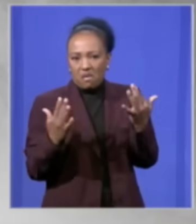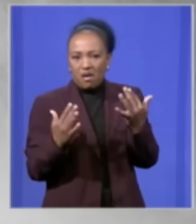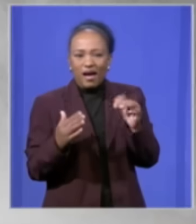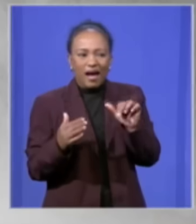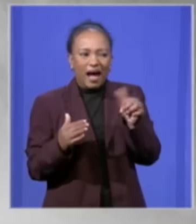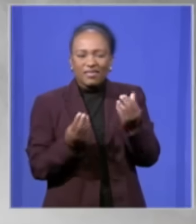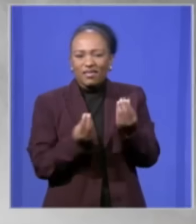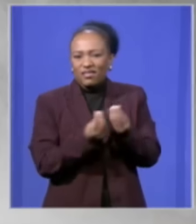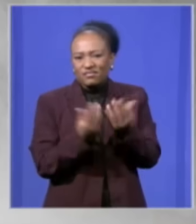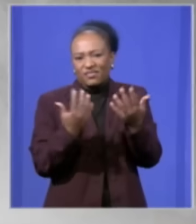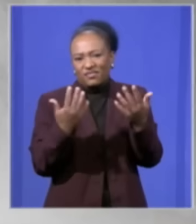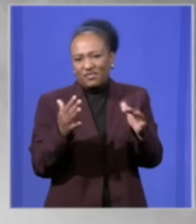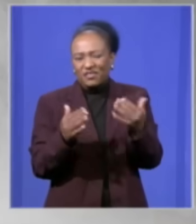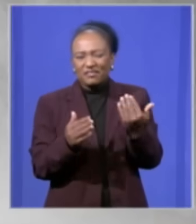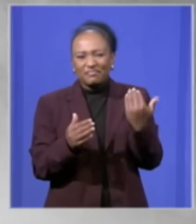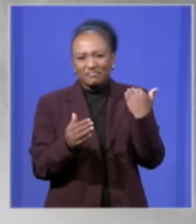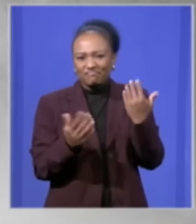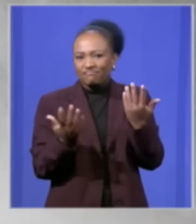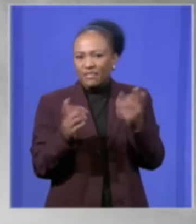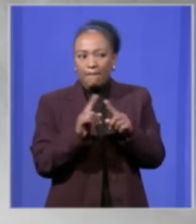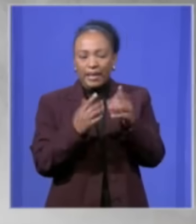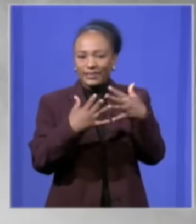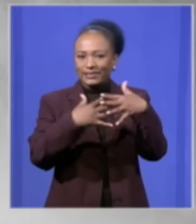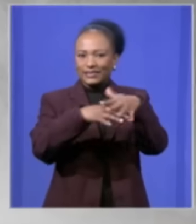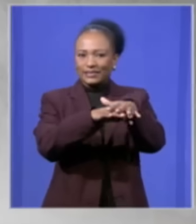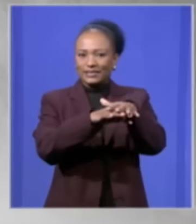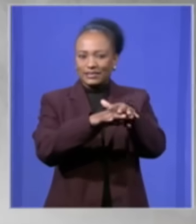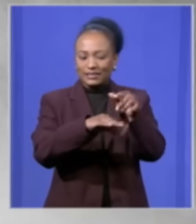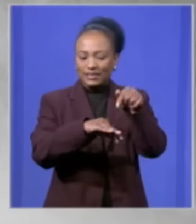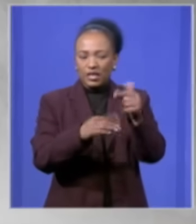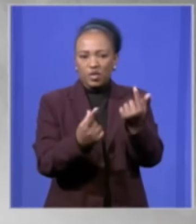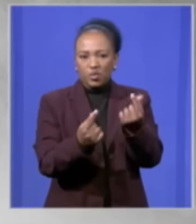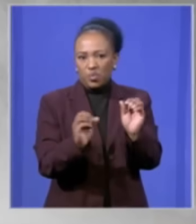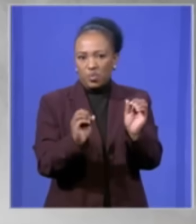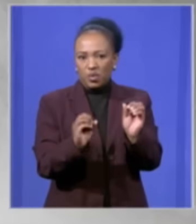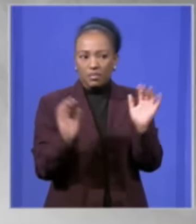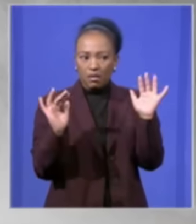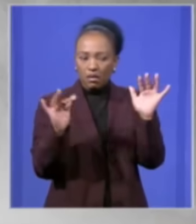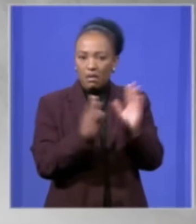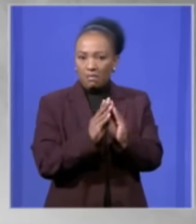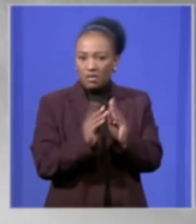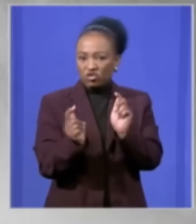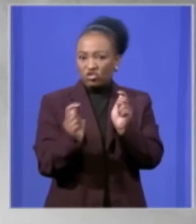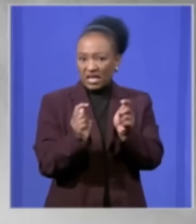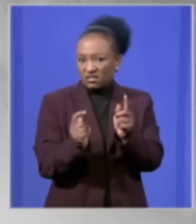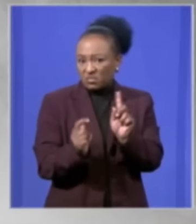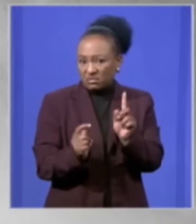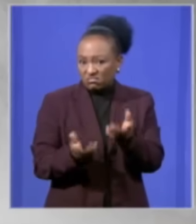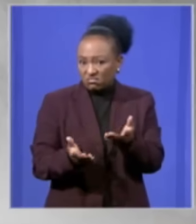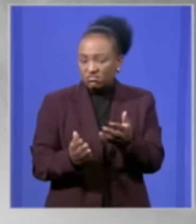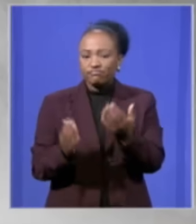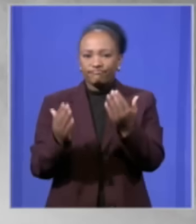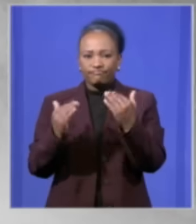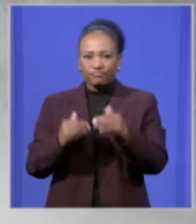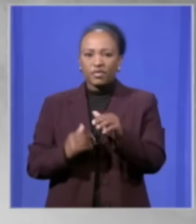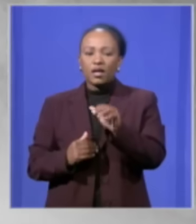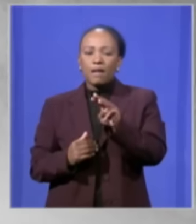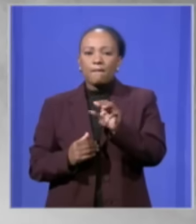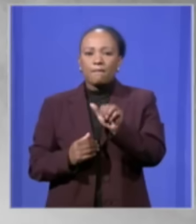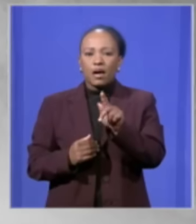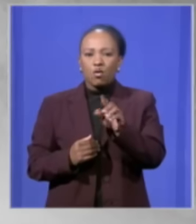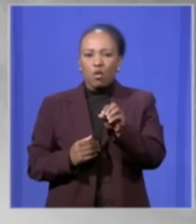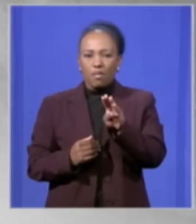di dirilwe go setšhaba e fela ga se tša phethagala bjalo poledišano ye e ka fetola eng ge le Vincent Makobe yena o re ke tshepa gore